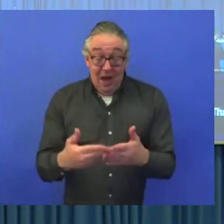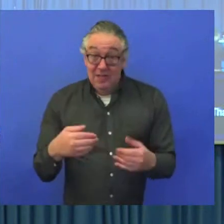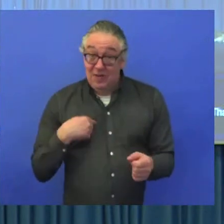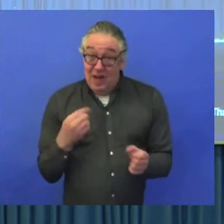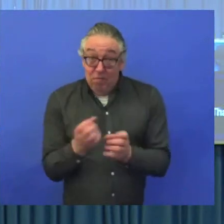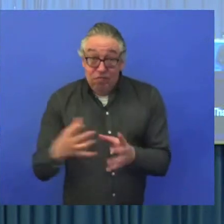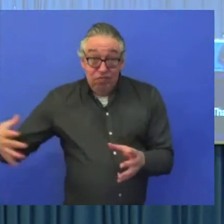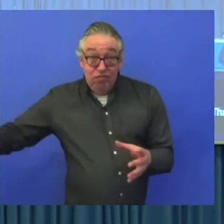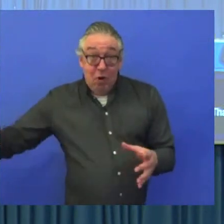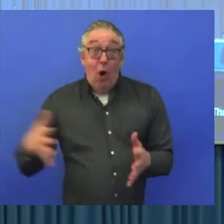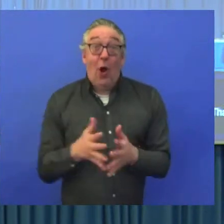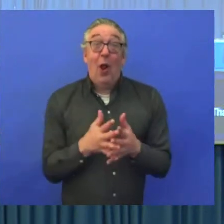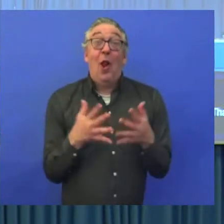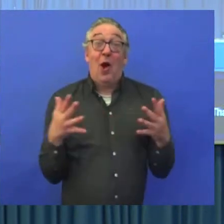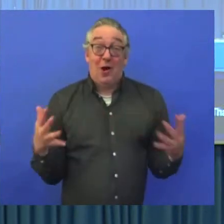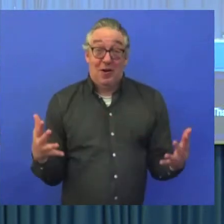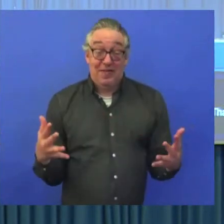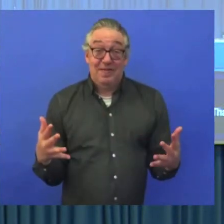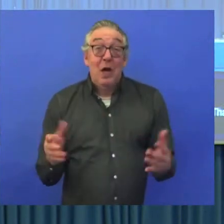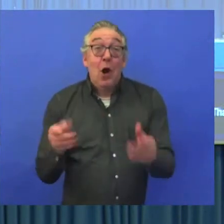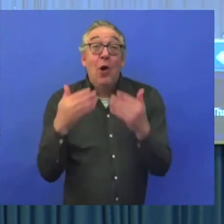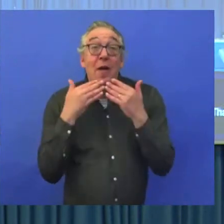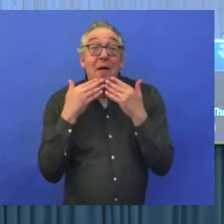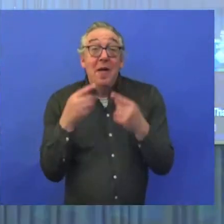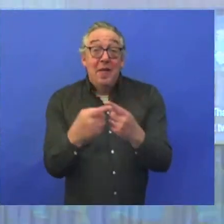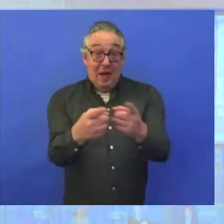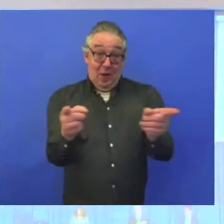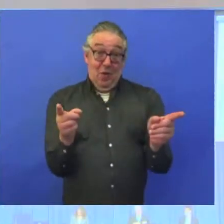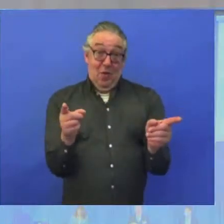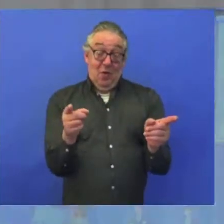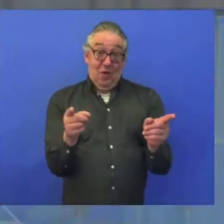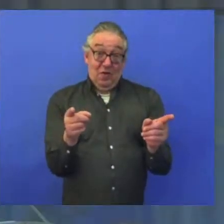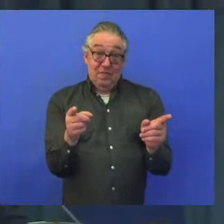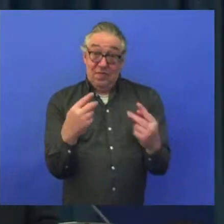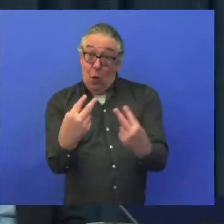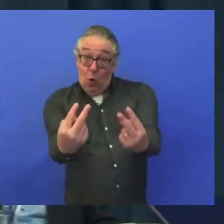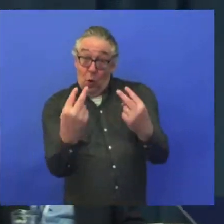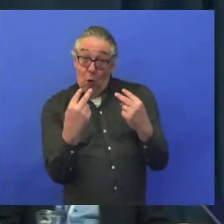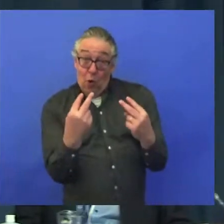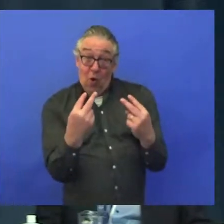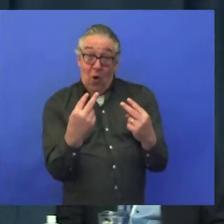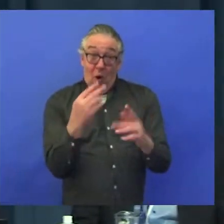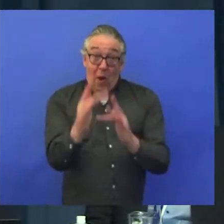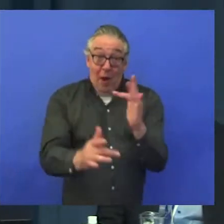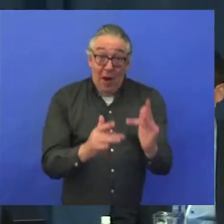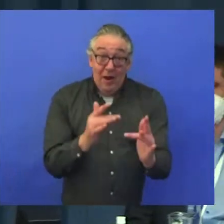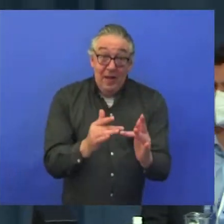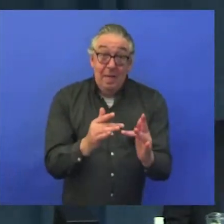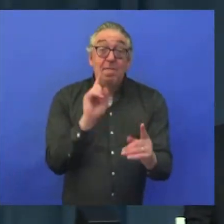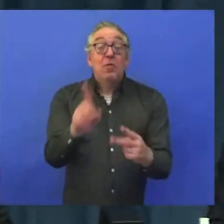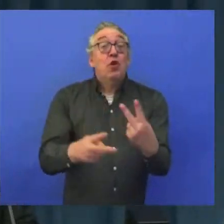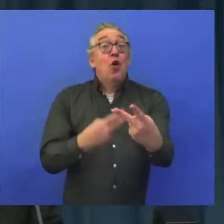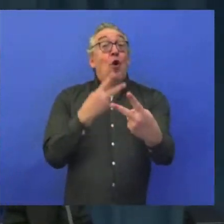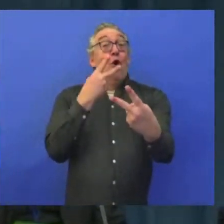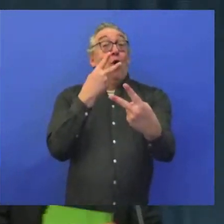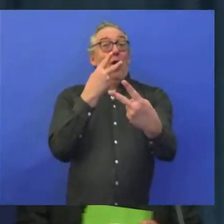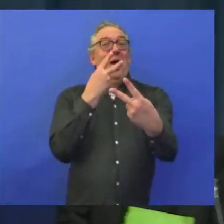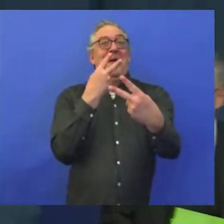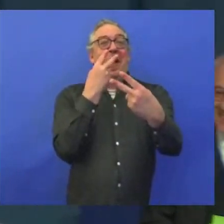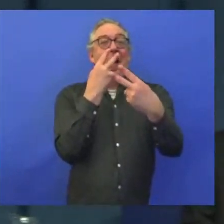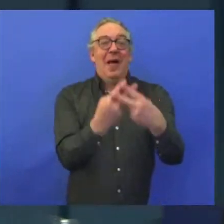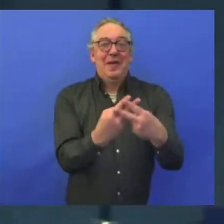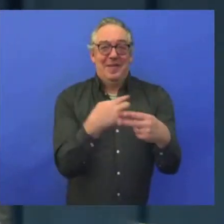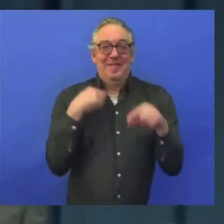to everybody who is very much engaged online, and thank you for the hashtag Green Giant things I've been